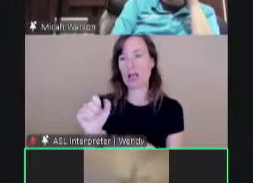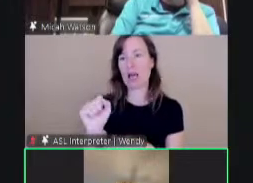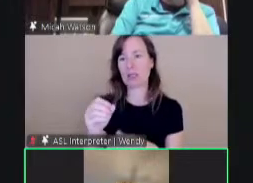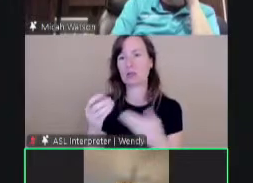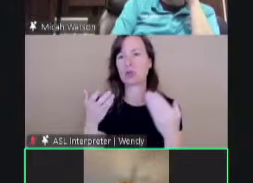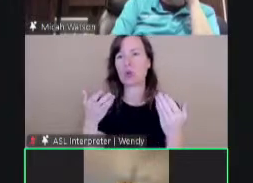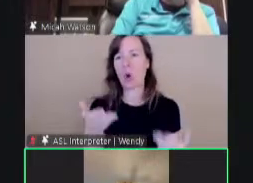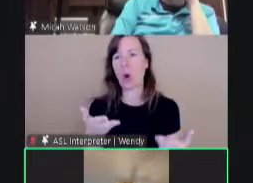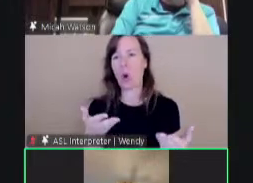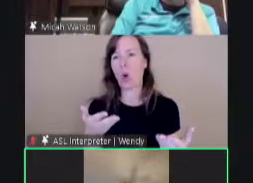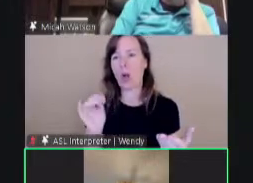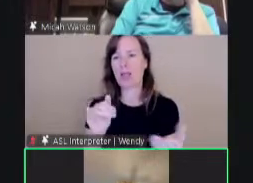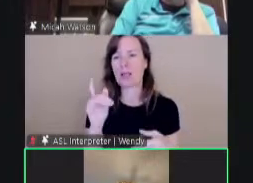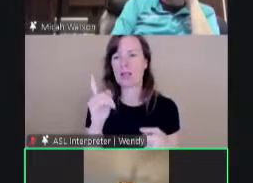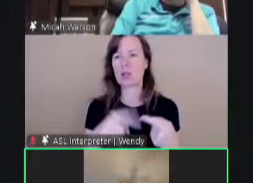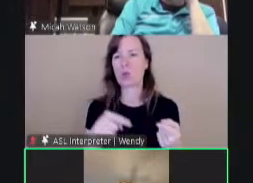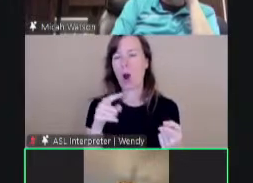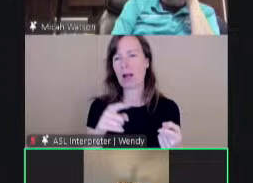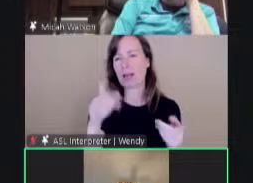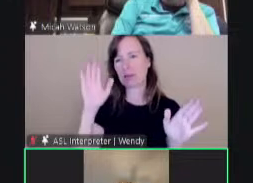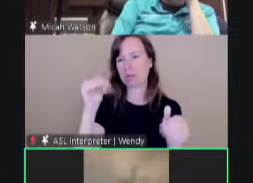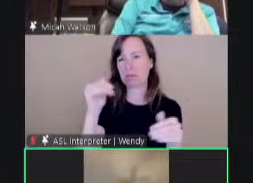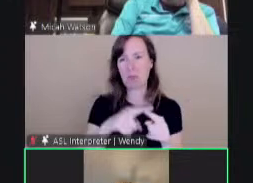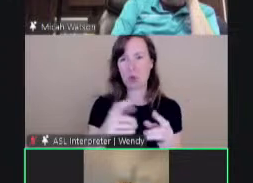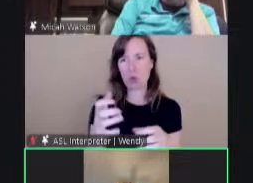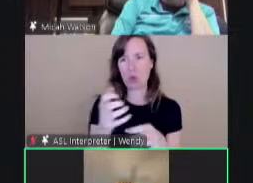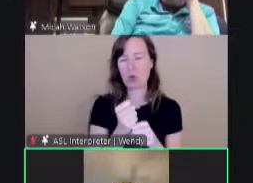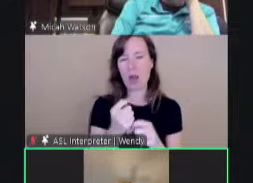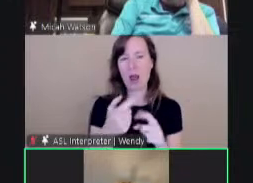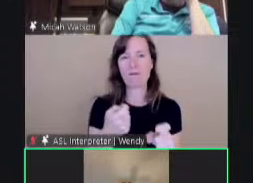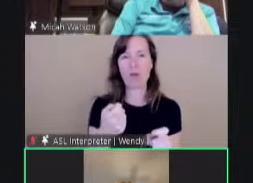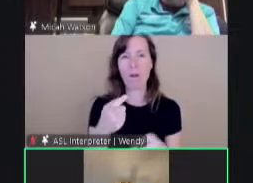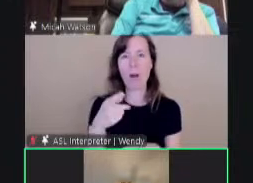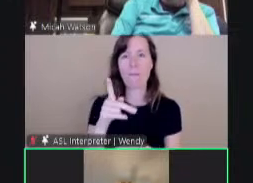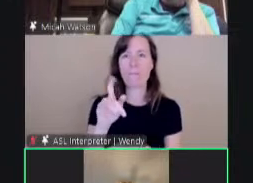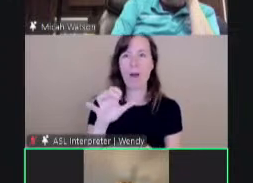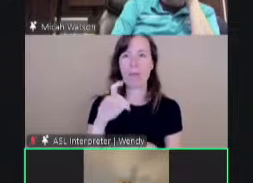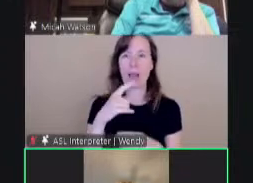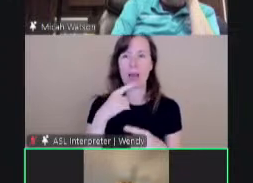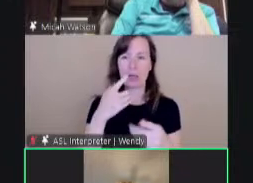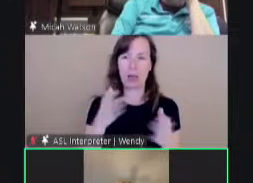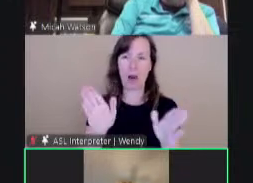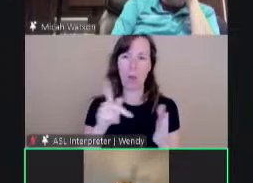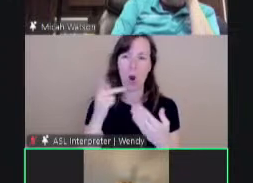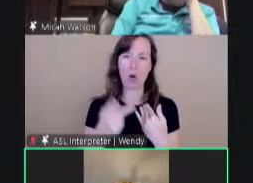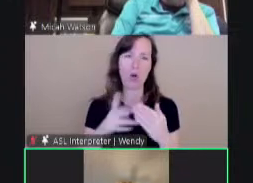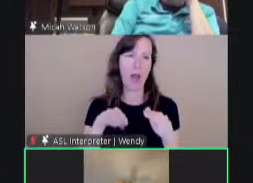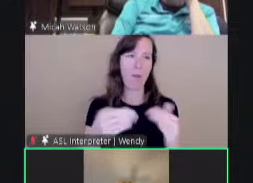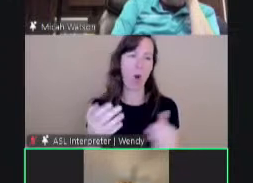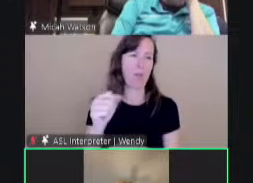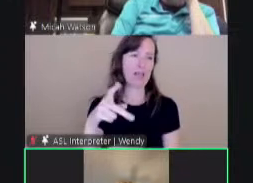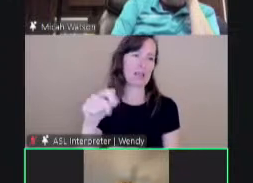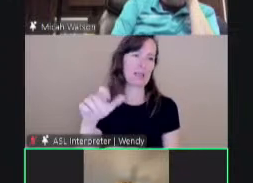what he would anticipate receiving from public program Open Space if he spent